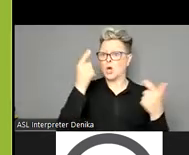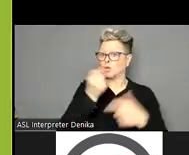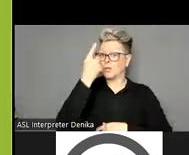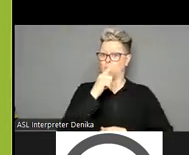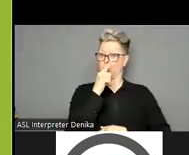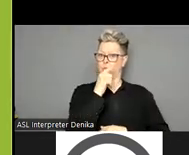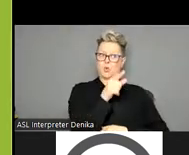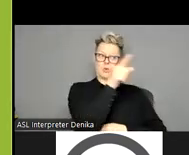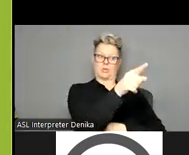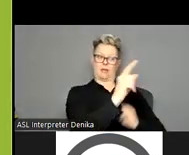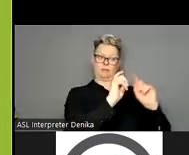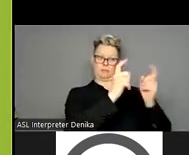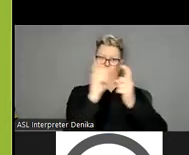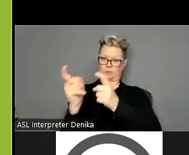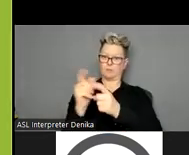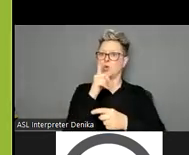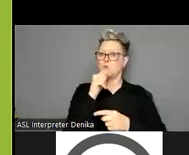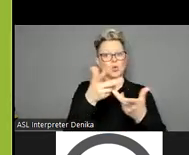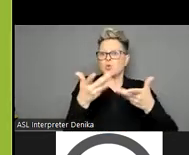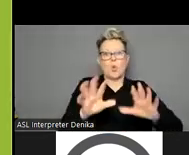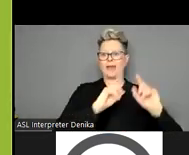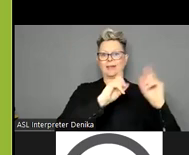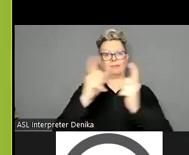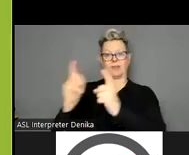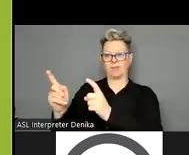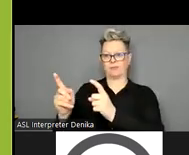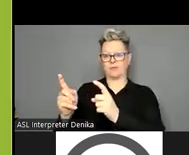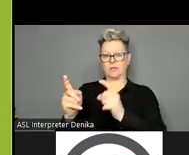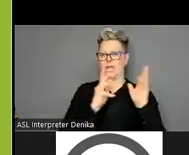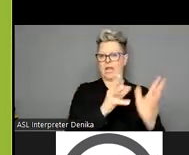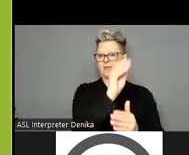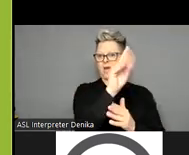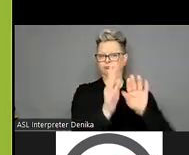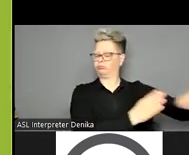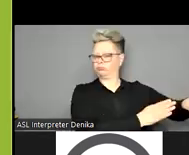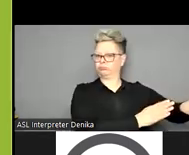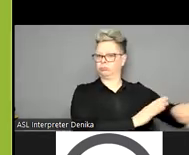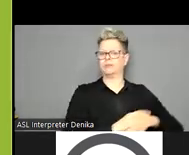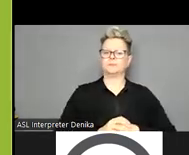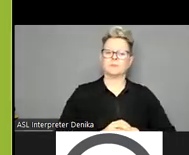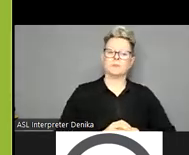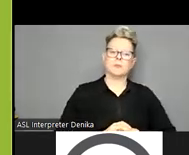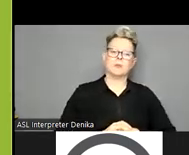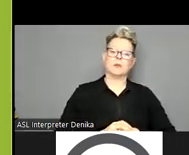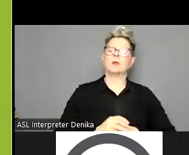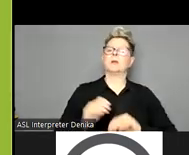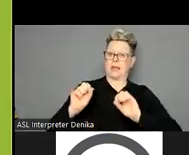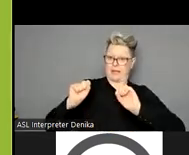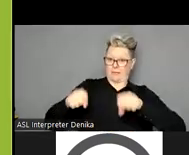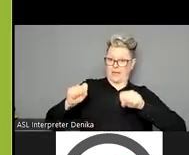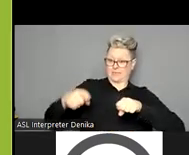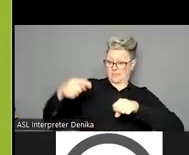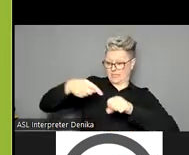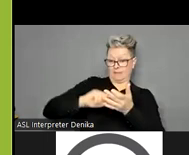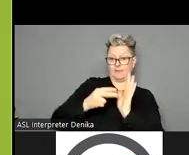who you're excluding in your will. Now, capacity, it's not necessarily as though people wake up